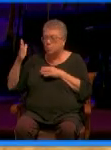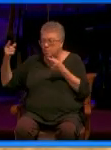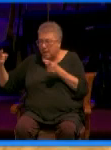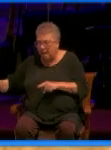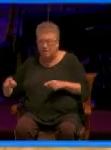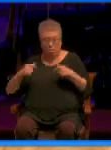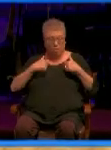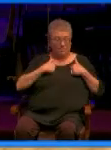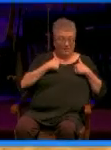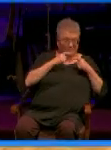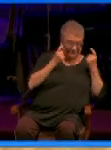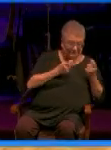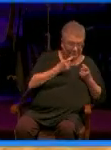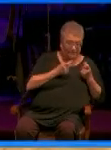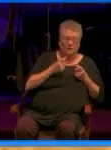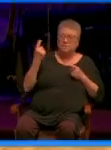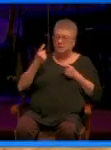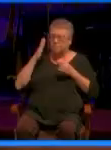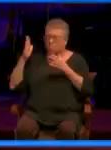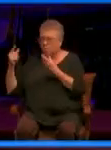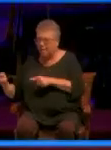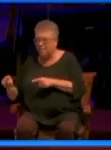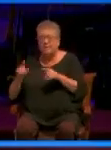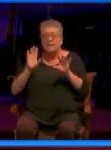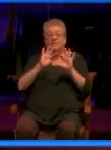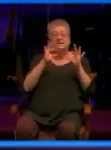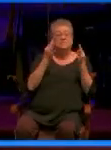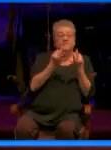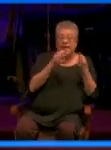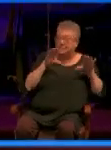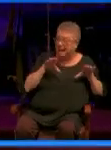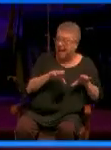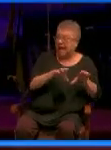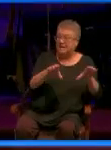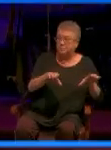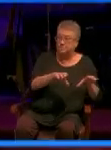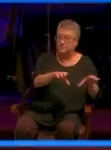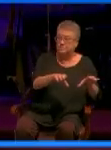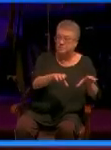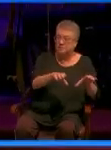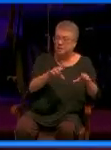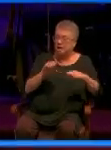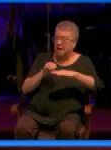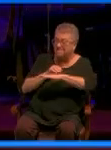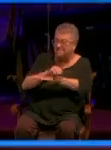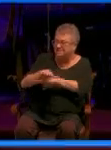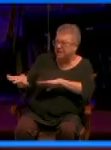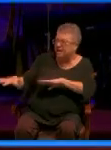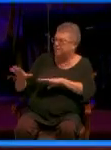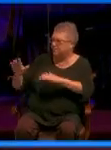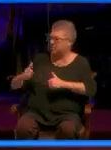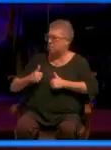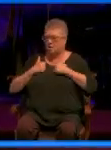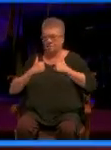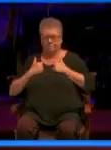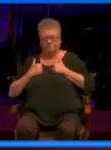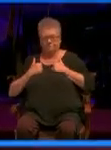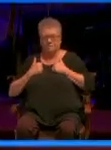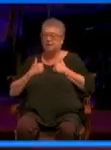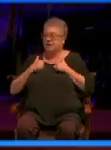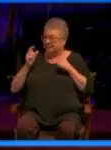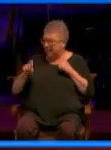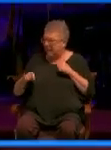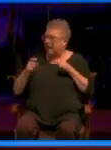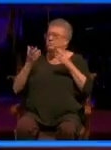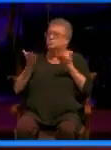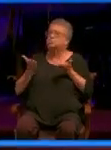way in which this family acted affected their lives. They came to give an account to the Lord. How do I